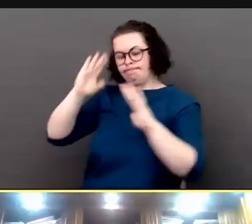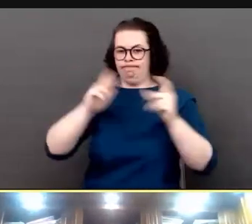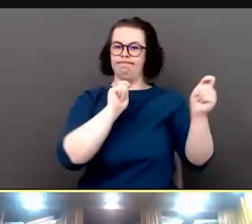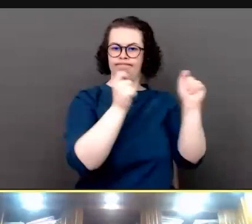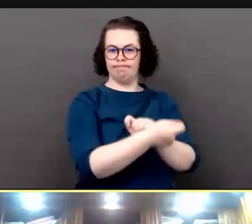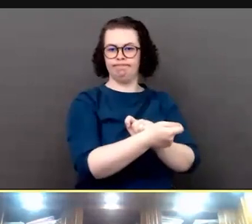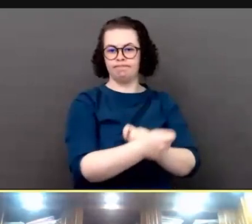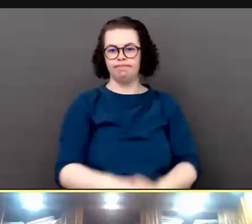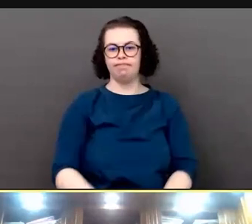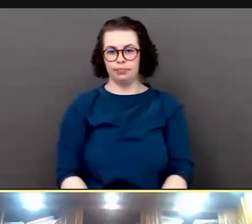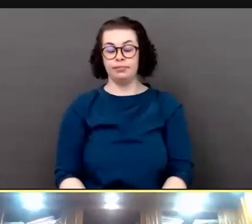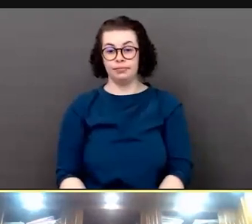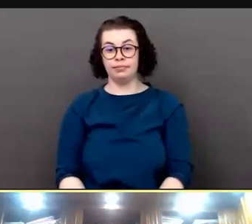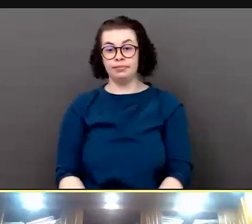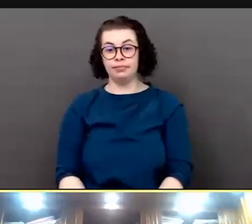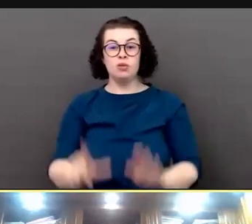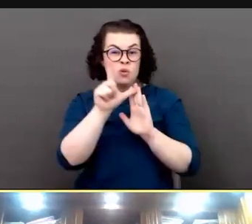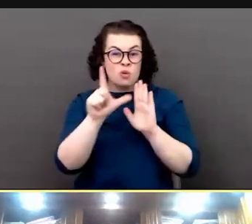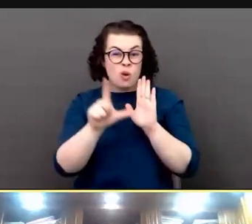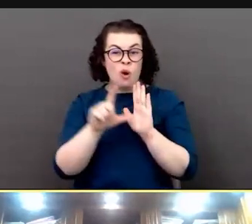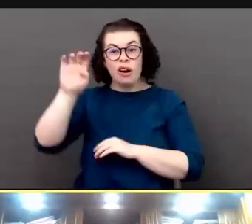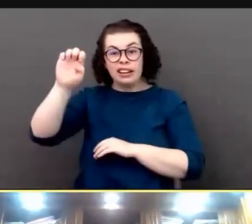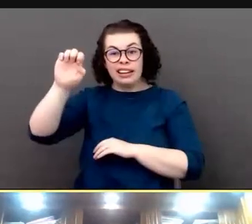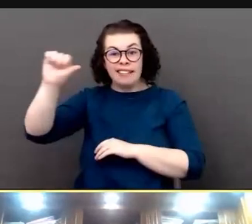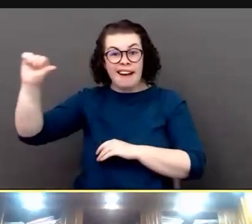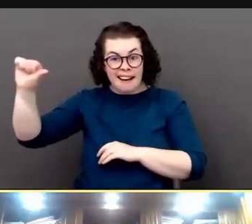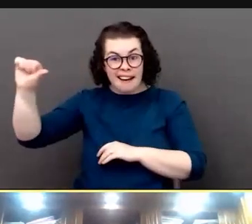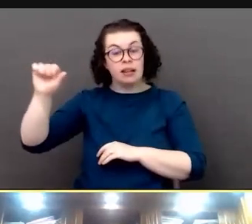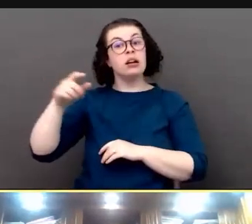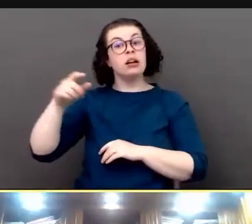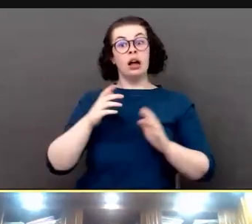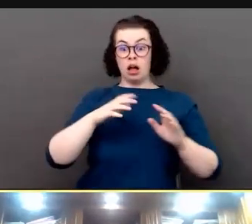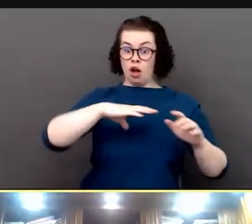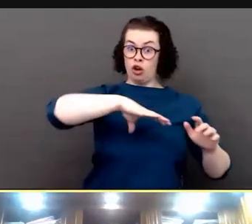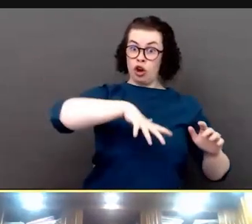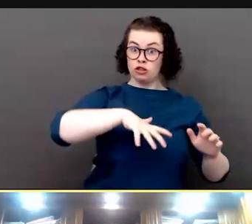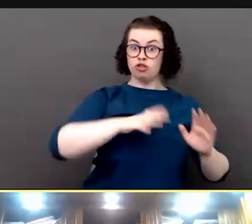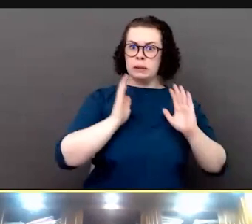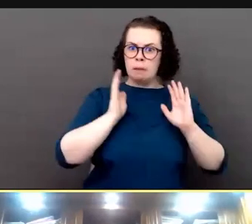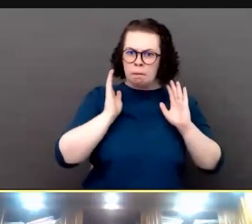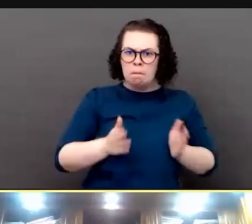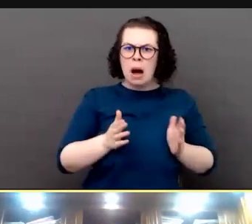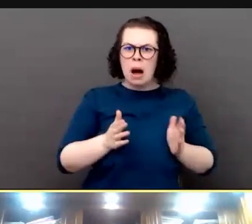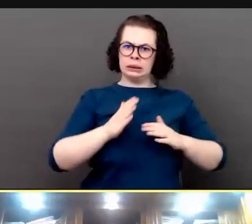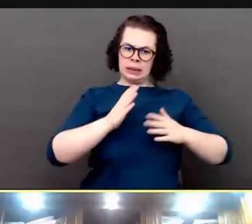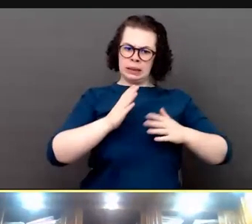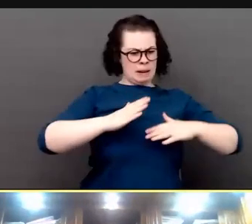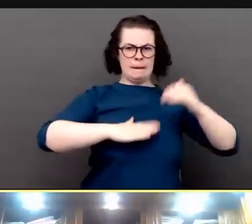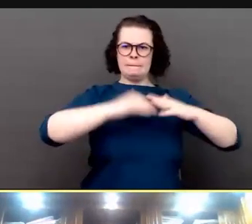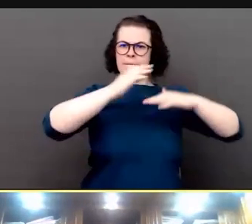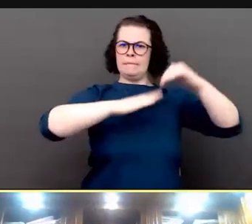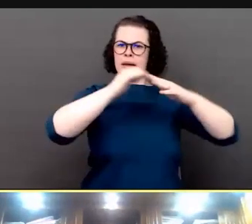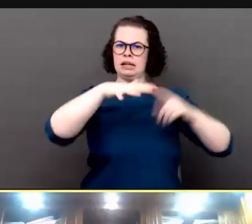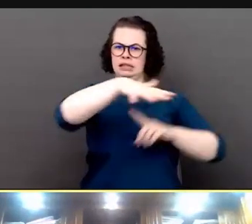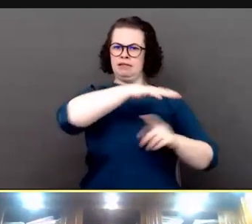Act, the built environment is a choice. Member states can decide to mandate or to ensure that